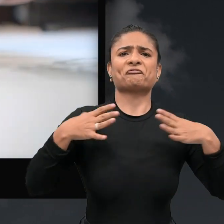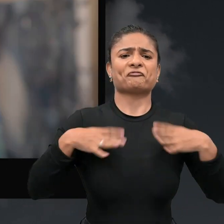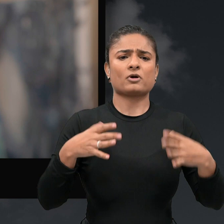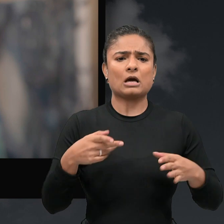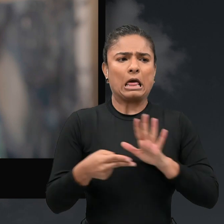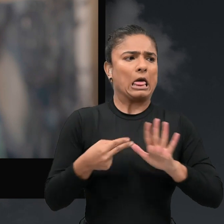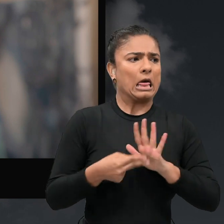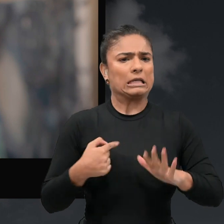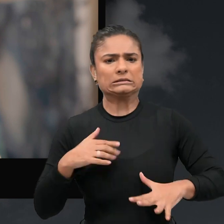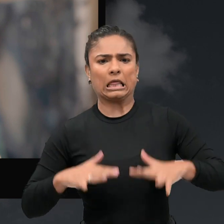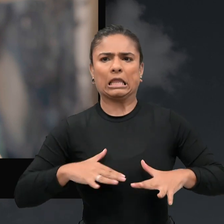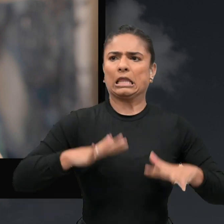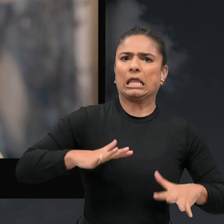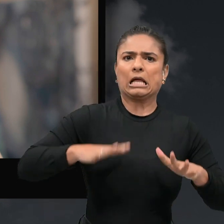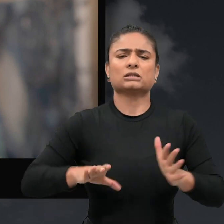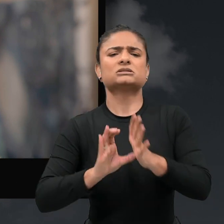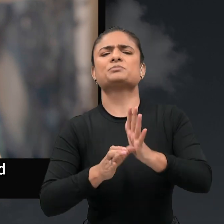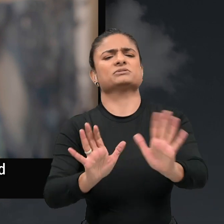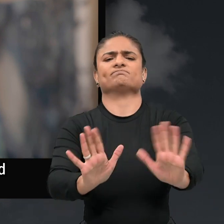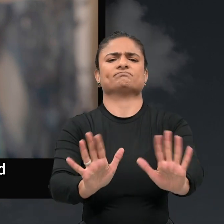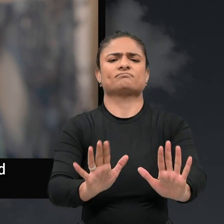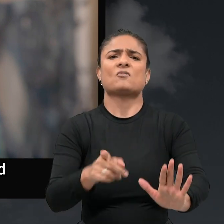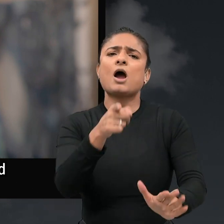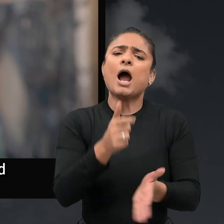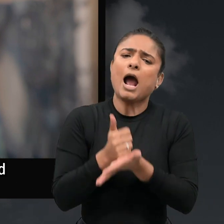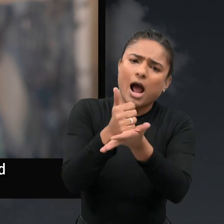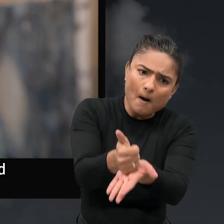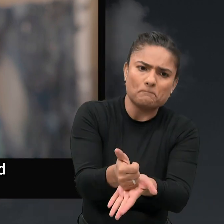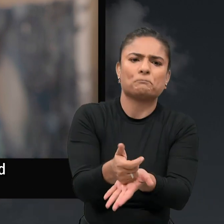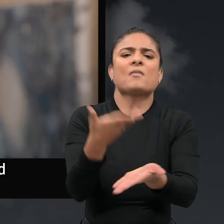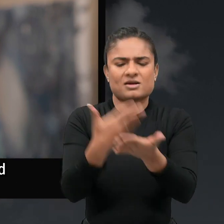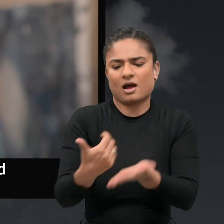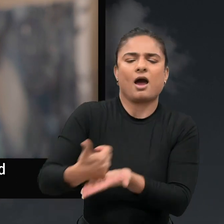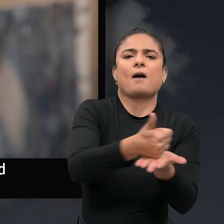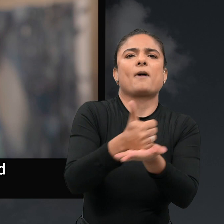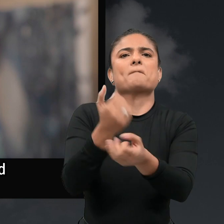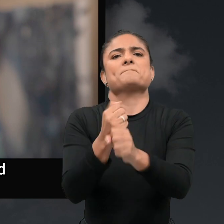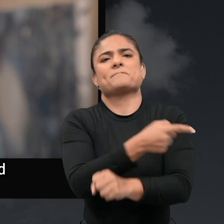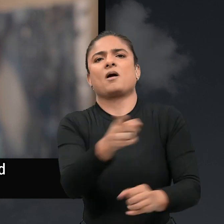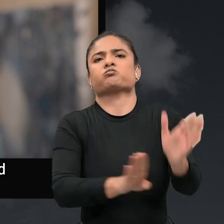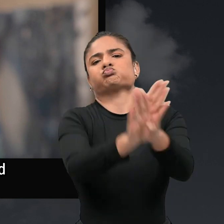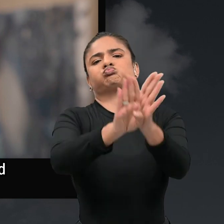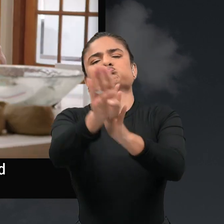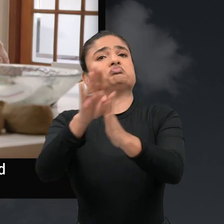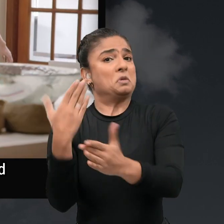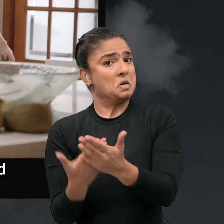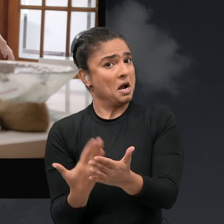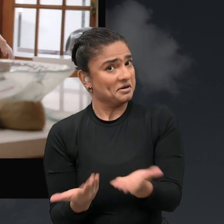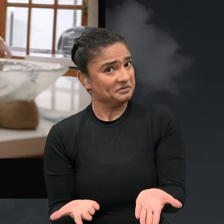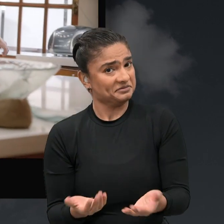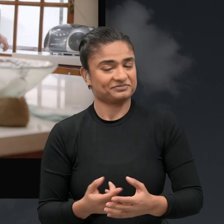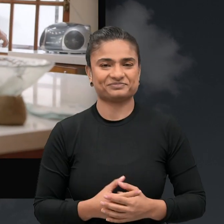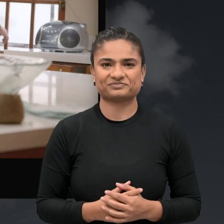space, not fetishizing their disability, but just assisting them as they would other artists to make their